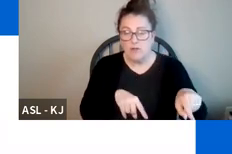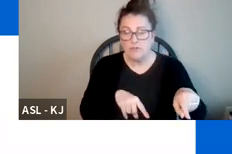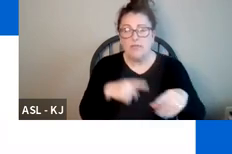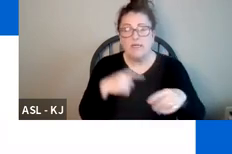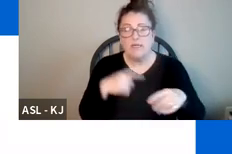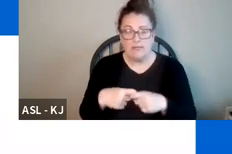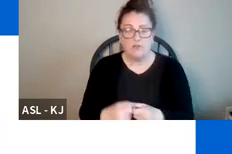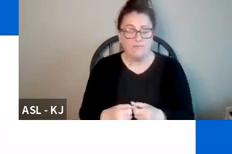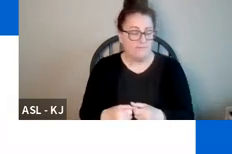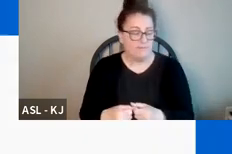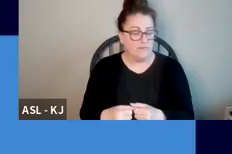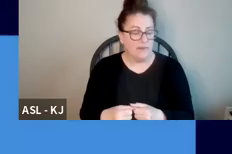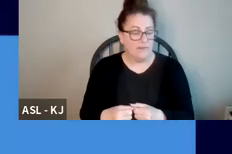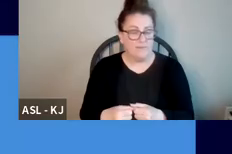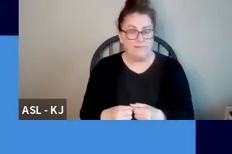Spanish.